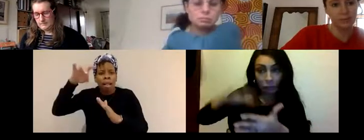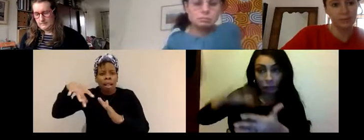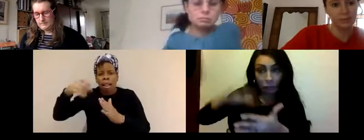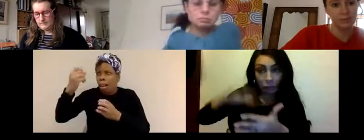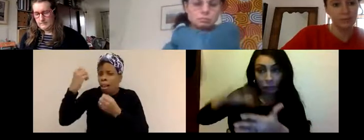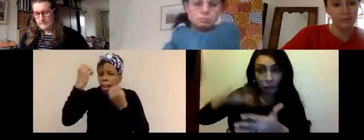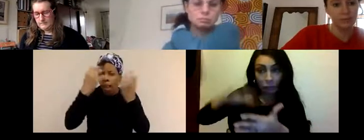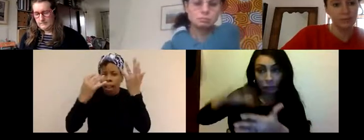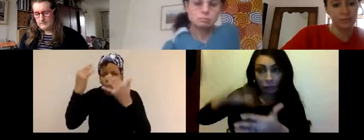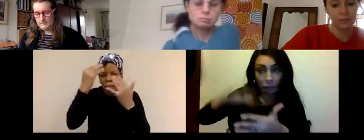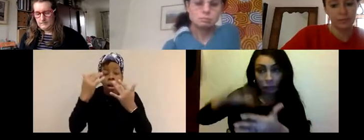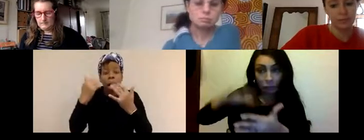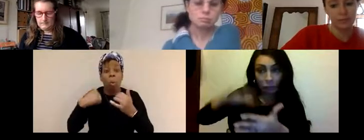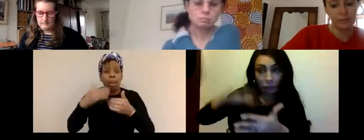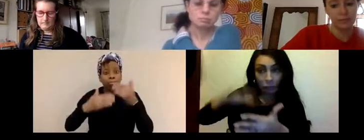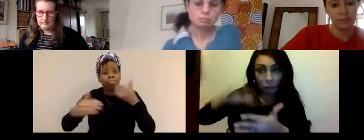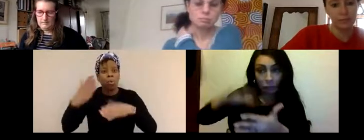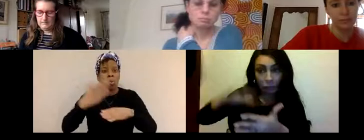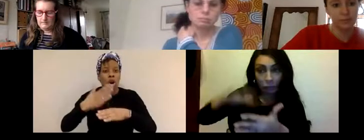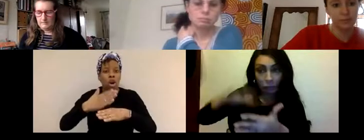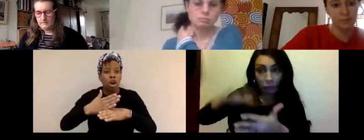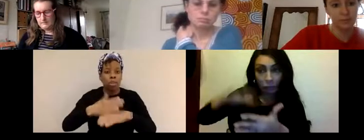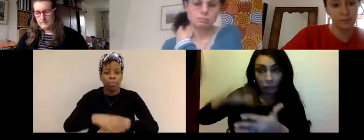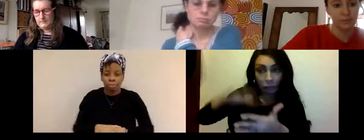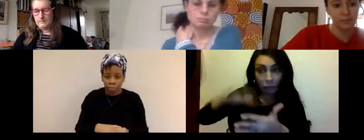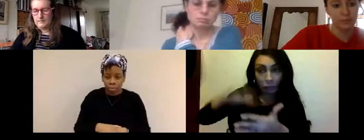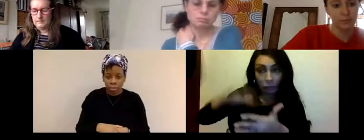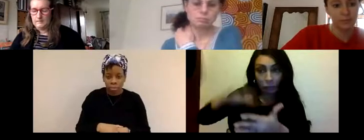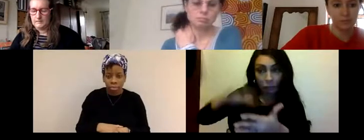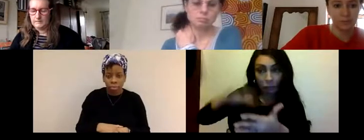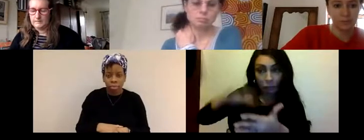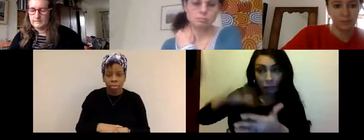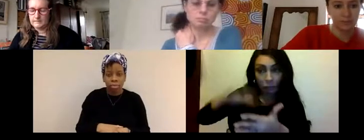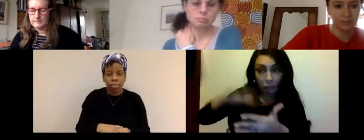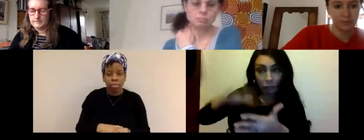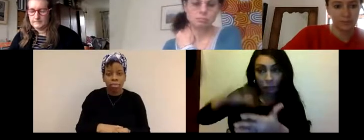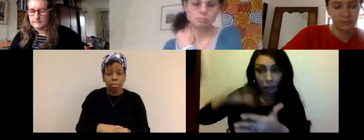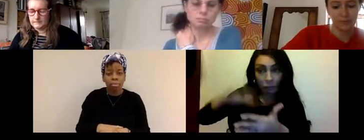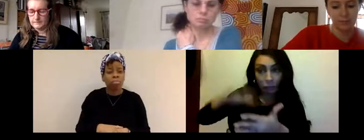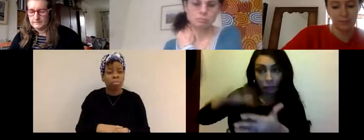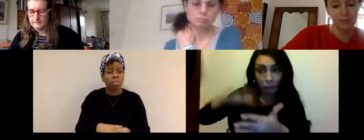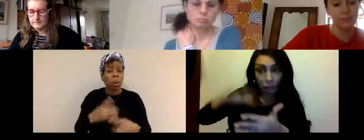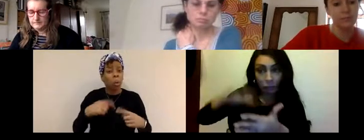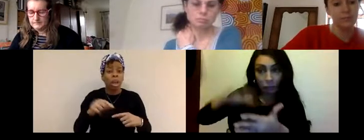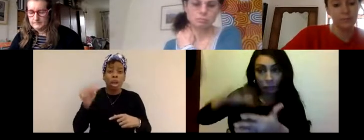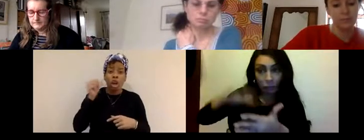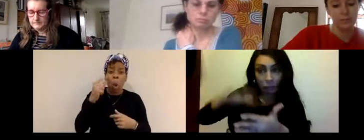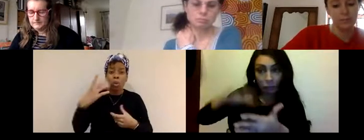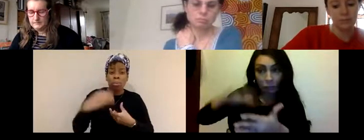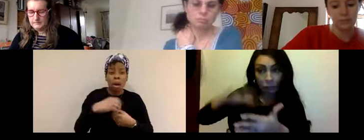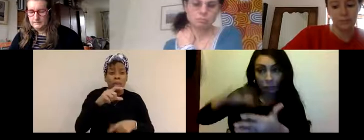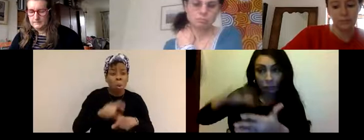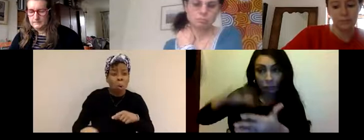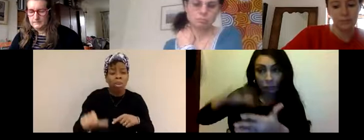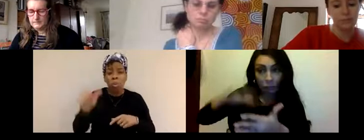we want quite an open structure until we know who's on the course and we know what the interests of those artists